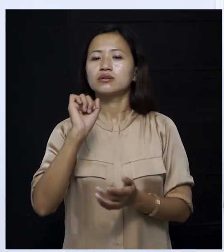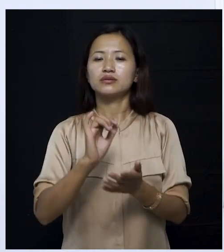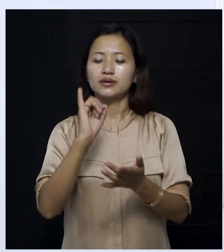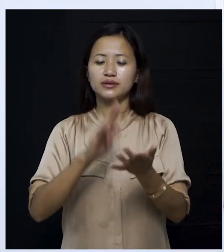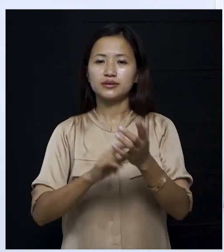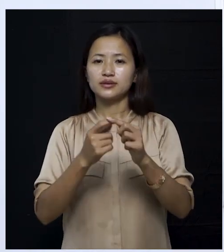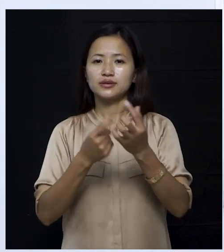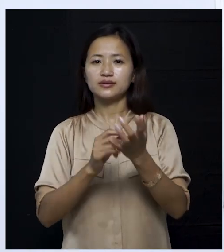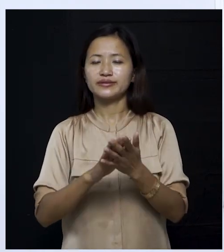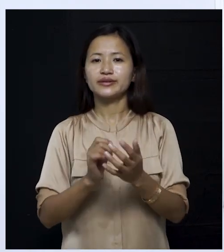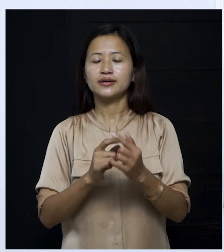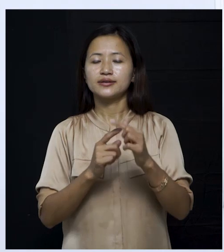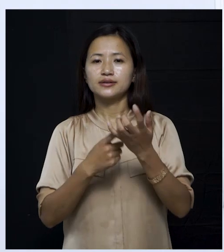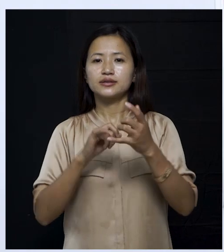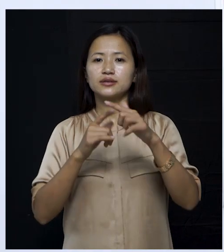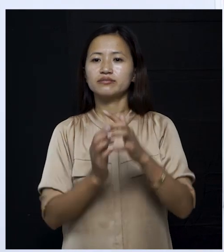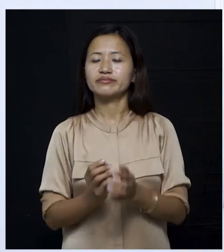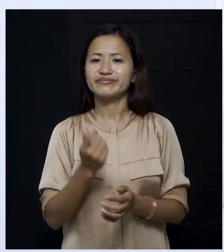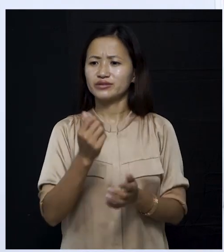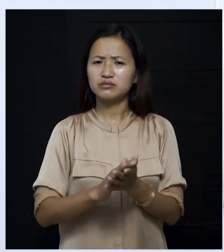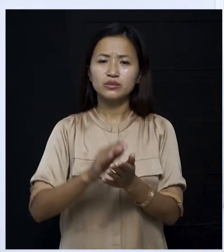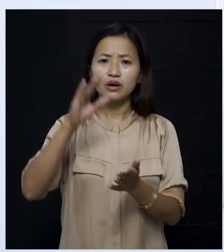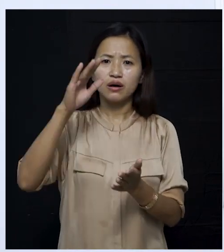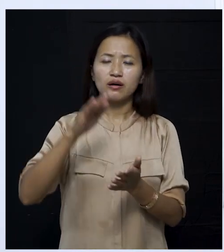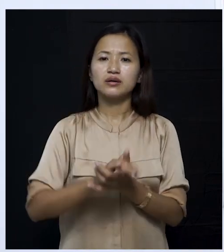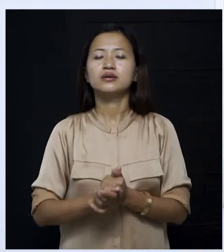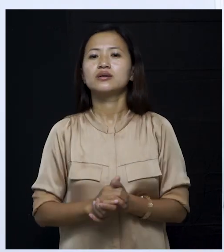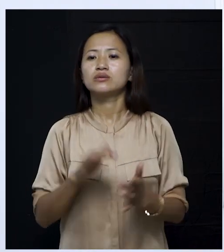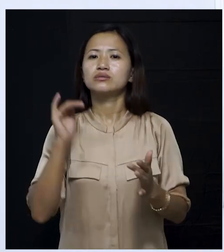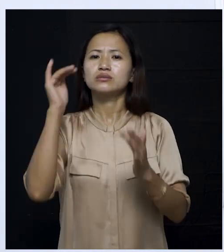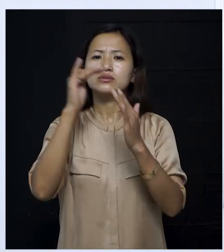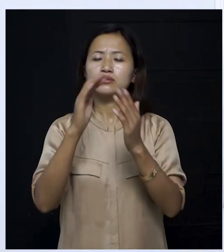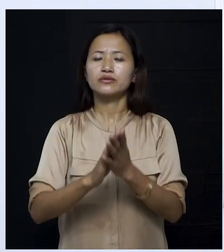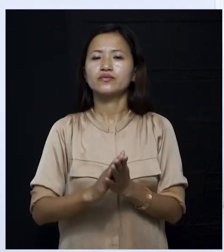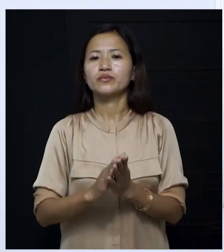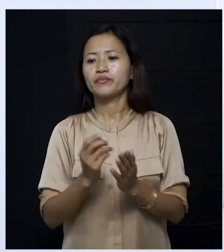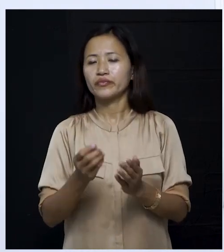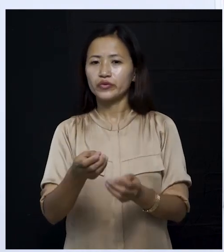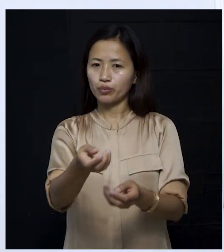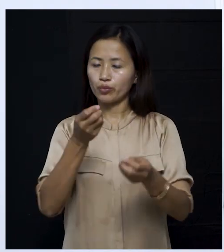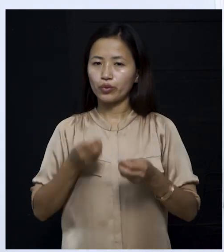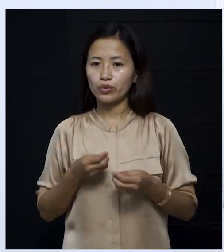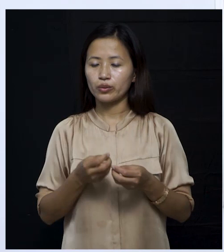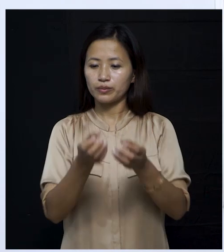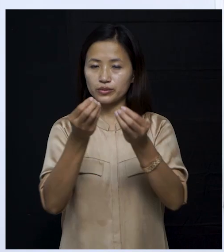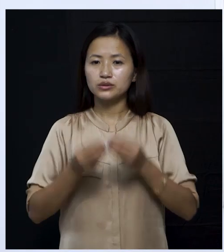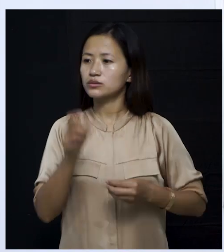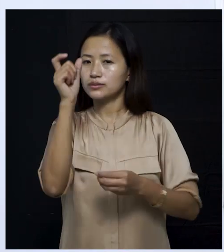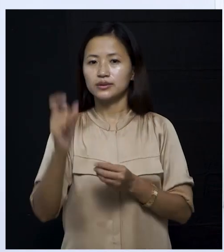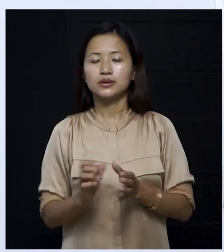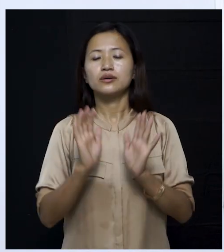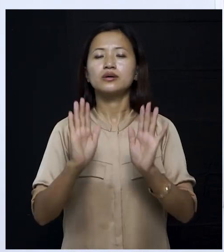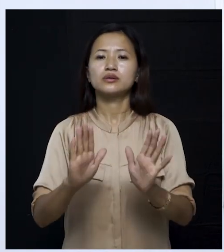interest. Okay, but the interest will be high. Plus, on top of that, the borrower, okay, the borrower,